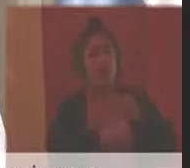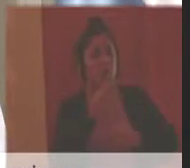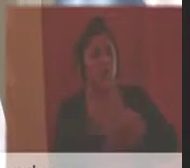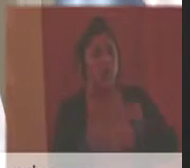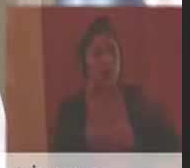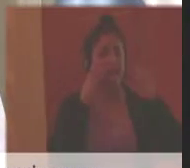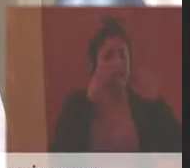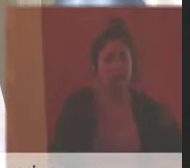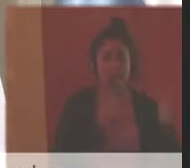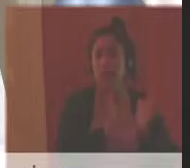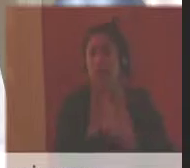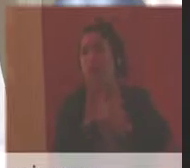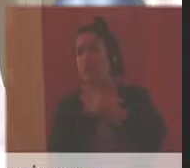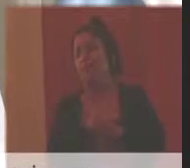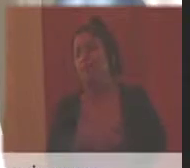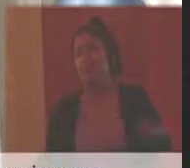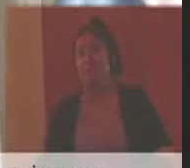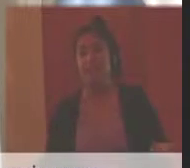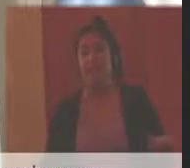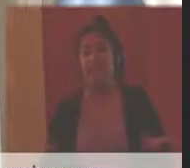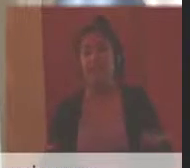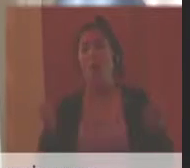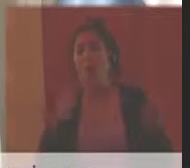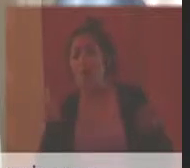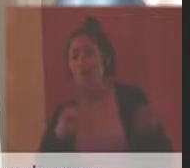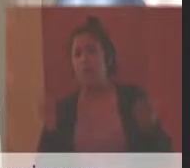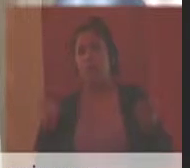reasons, and